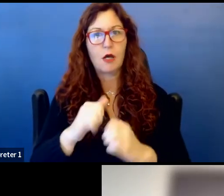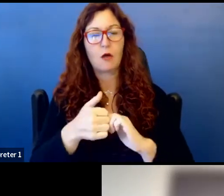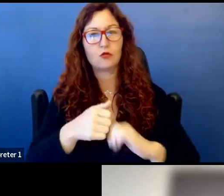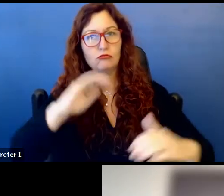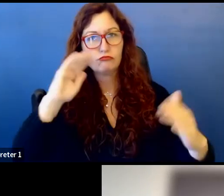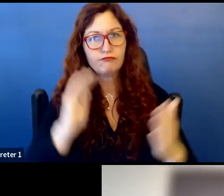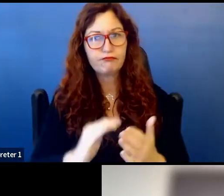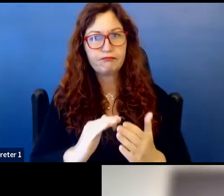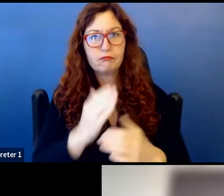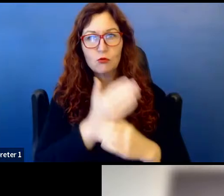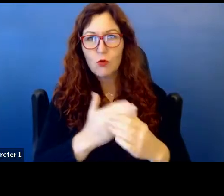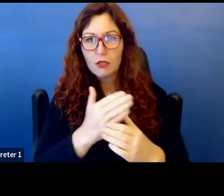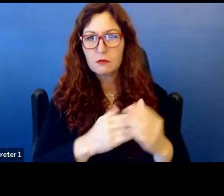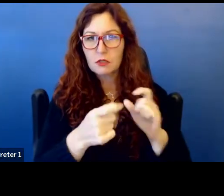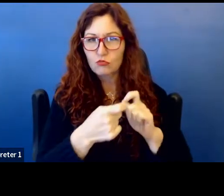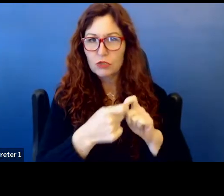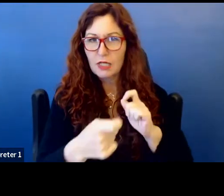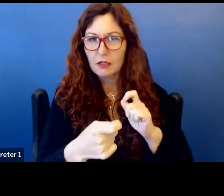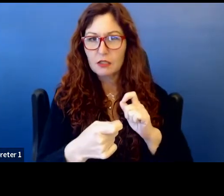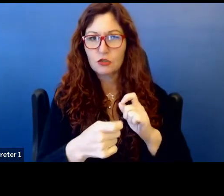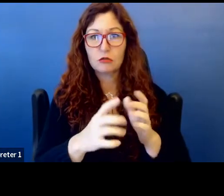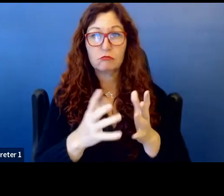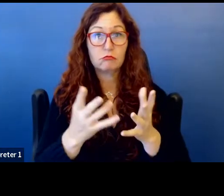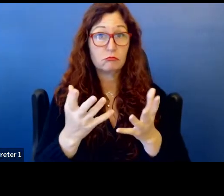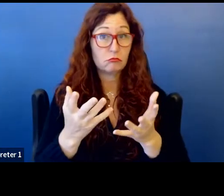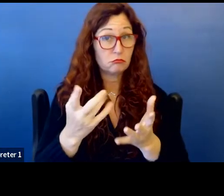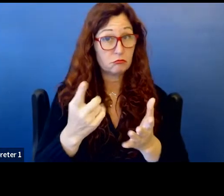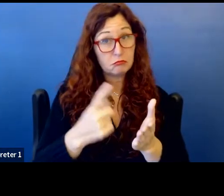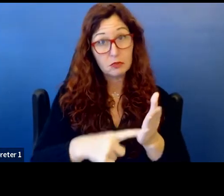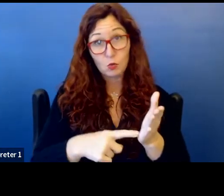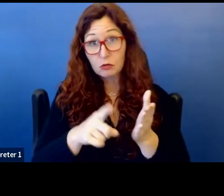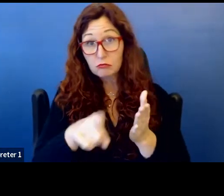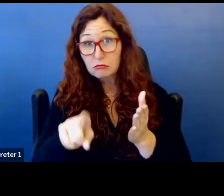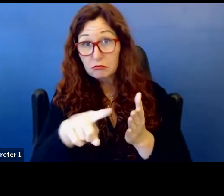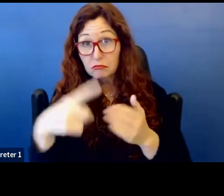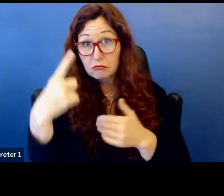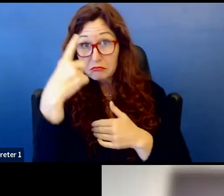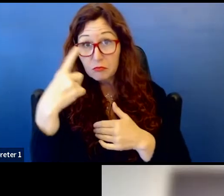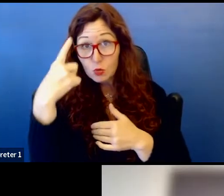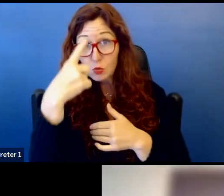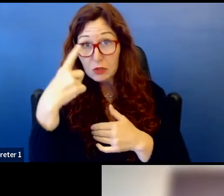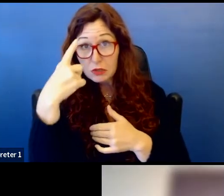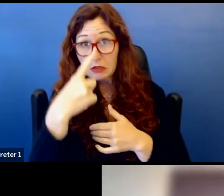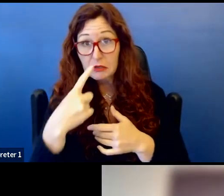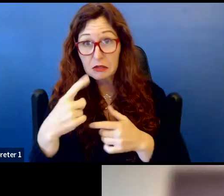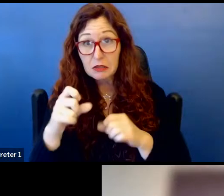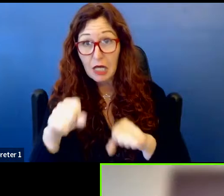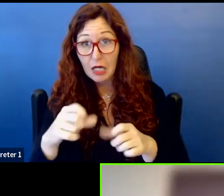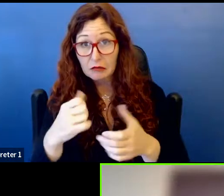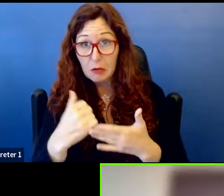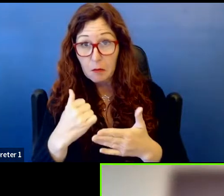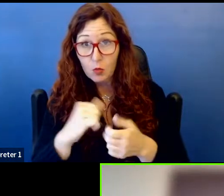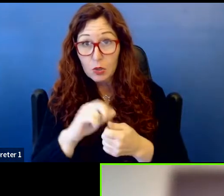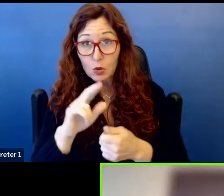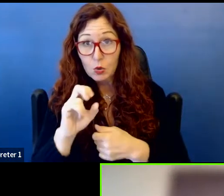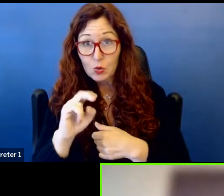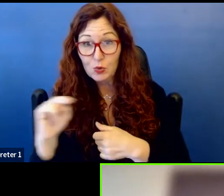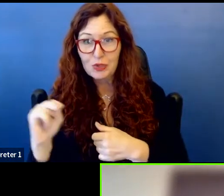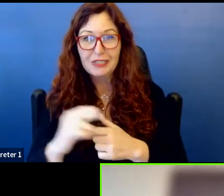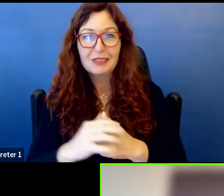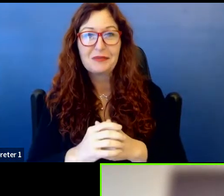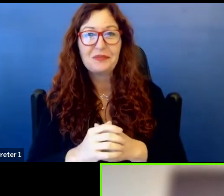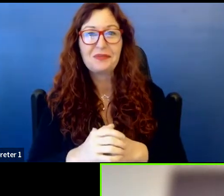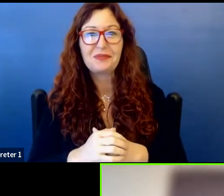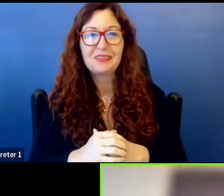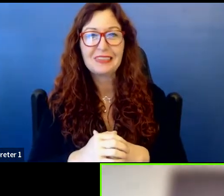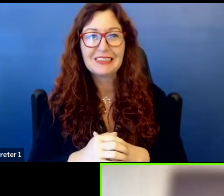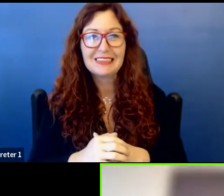retaliation and i was interested in your thoughts in what uh what could be done there ms wells sorry i thought you were going